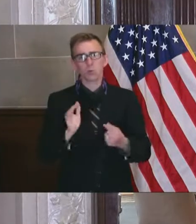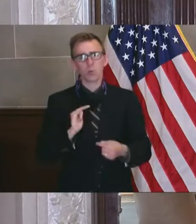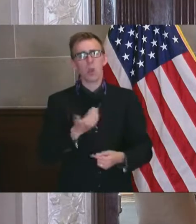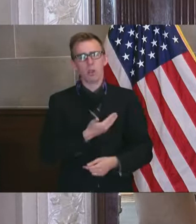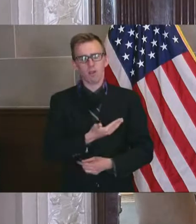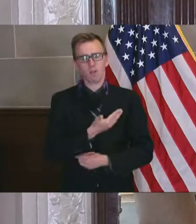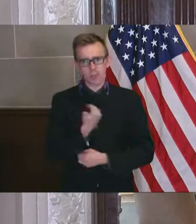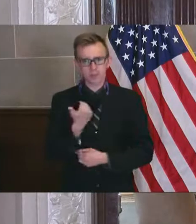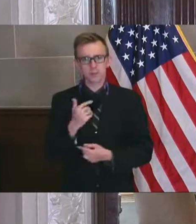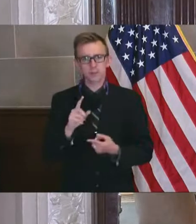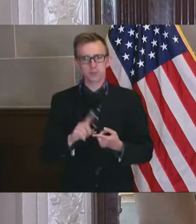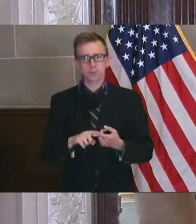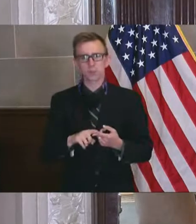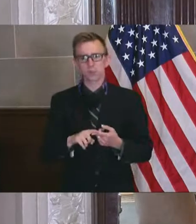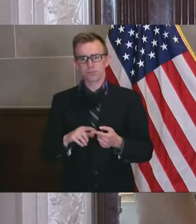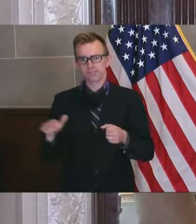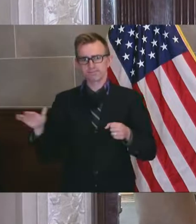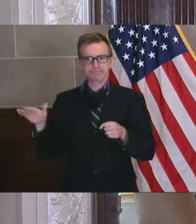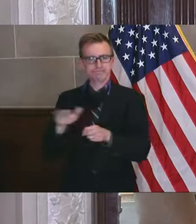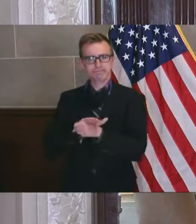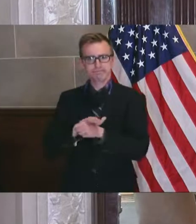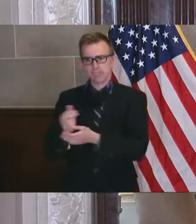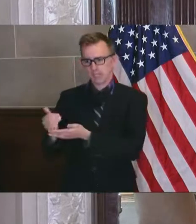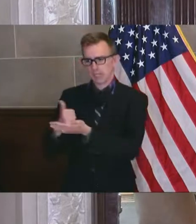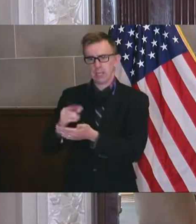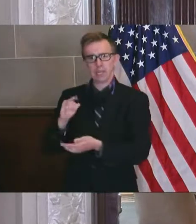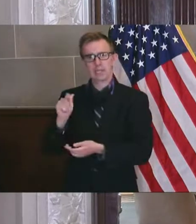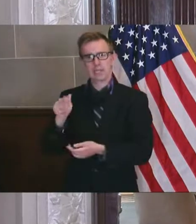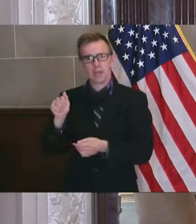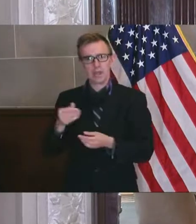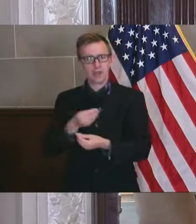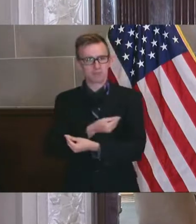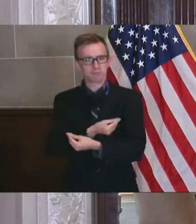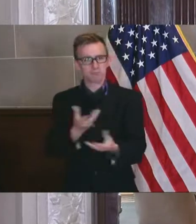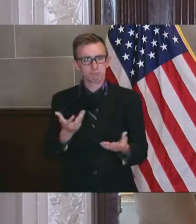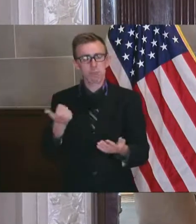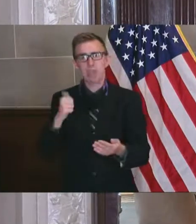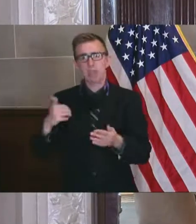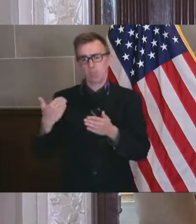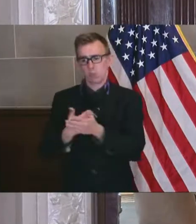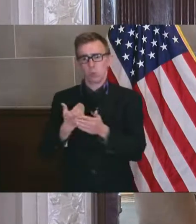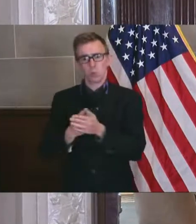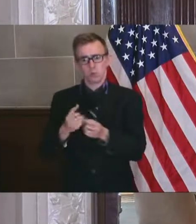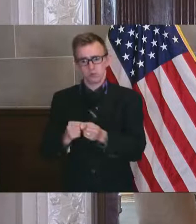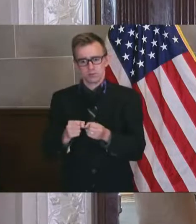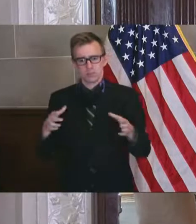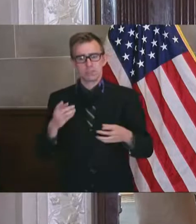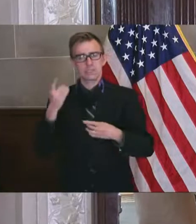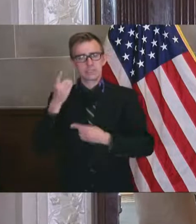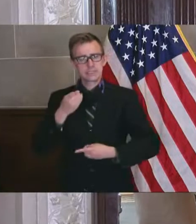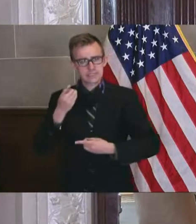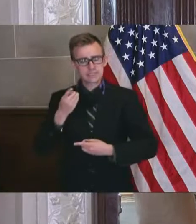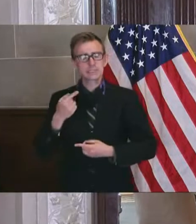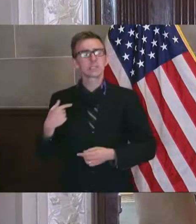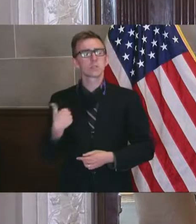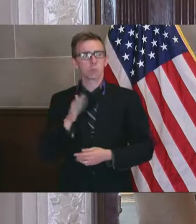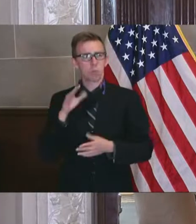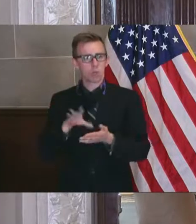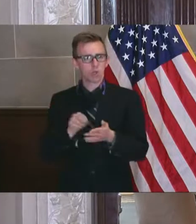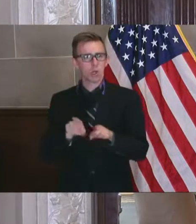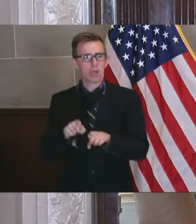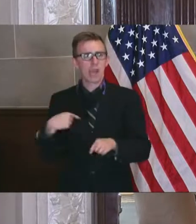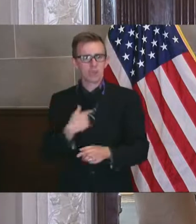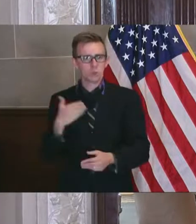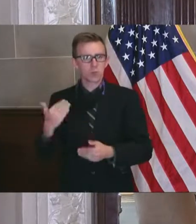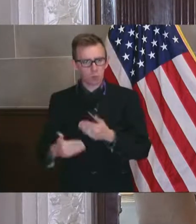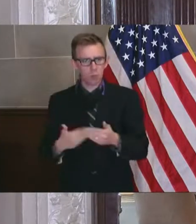best to robustly put out the data that in any novel emerging disease, we will learn as we go